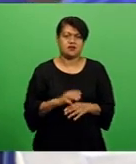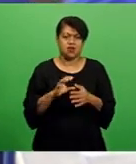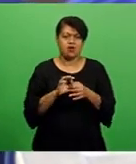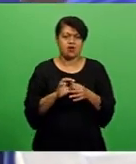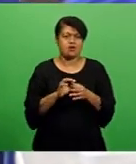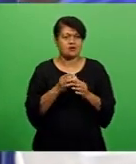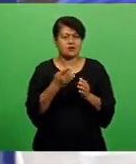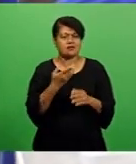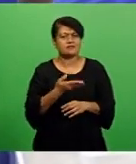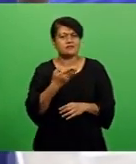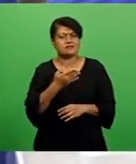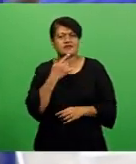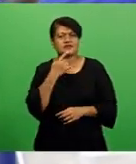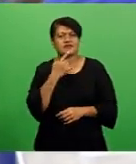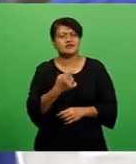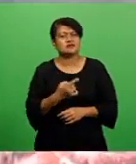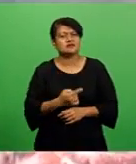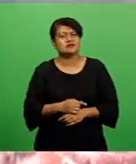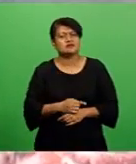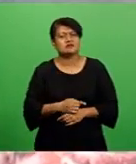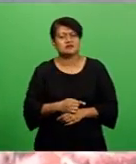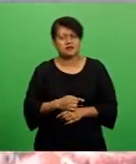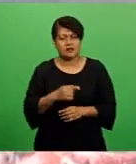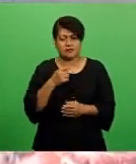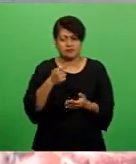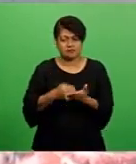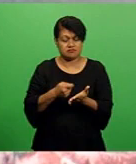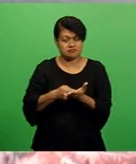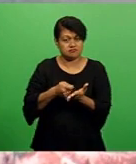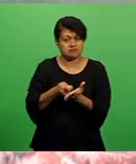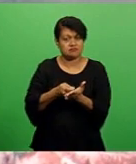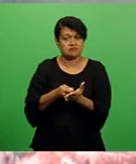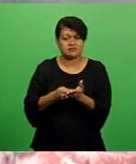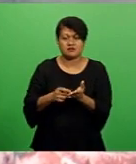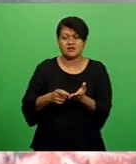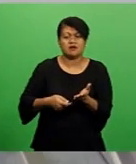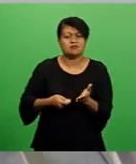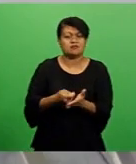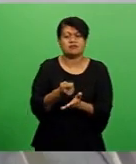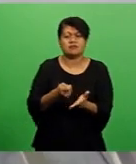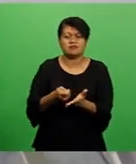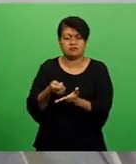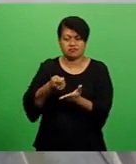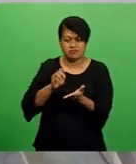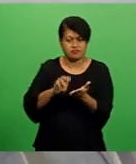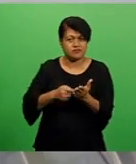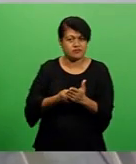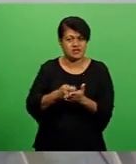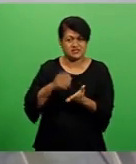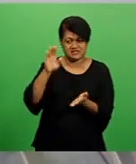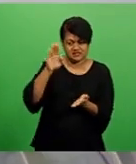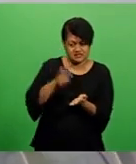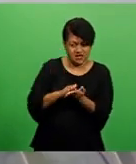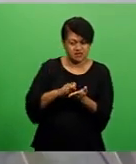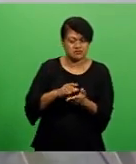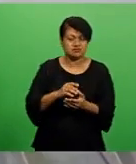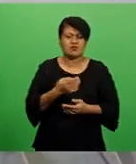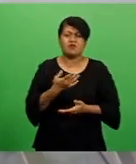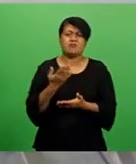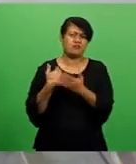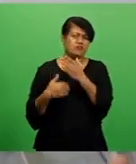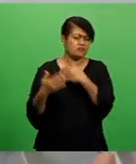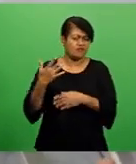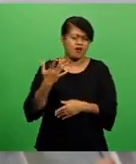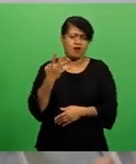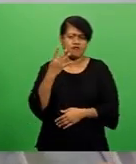Bistro and Bar, Sangeeta Maharaj, says price reductions are being passed on to customers. I mean, usually a serve would have been $45 for an